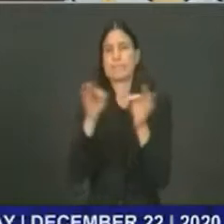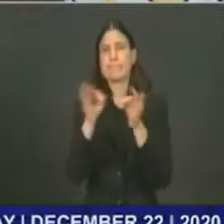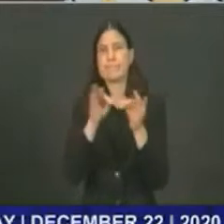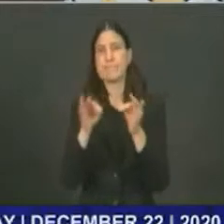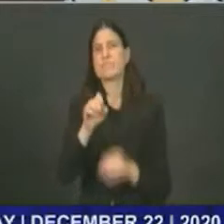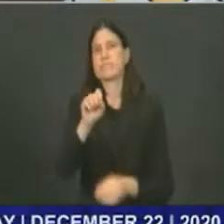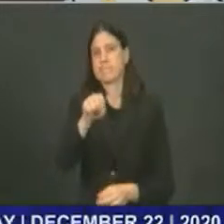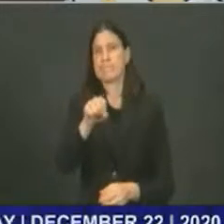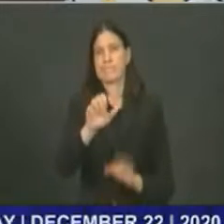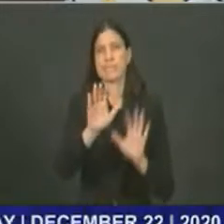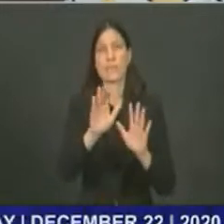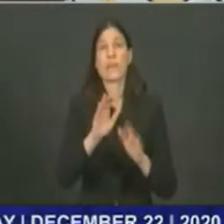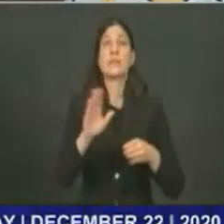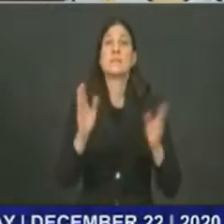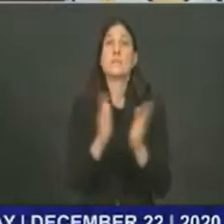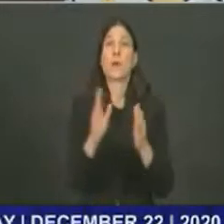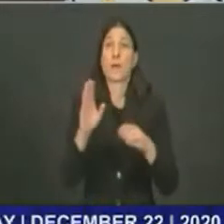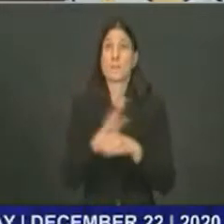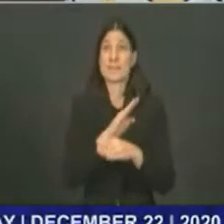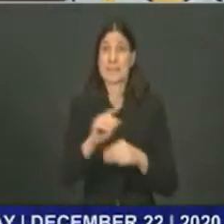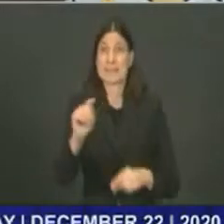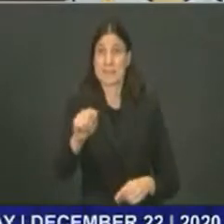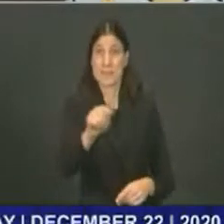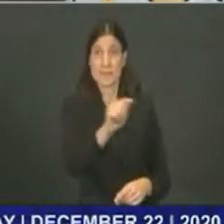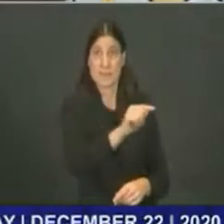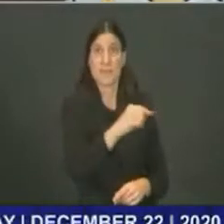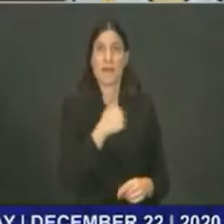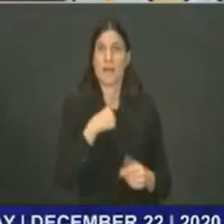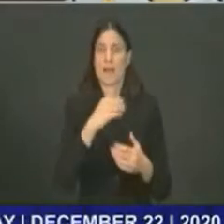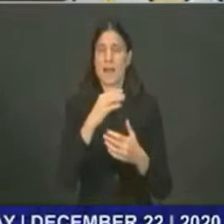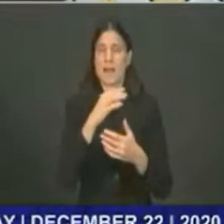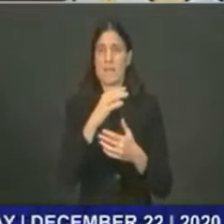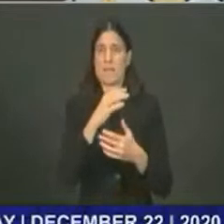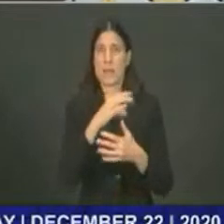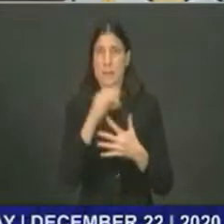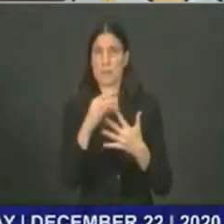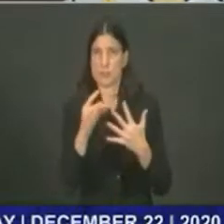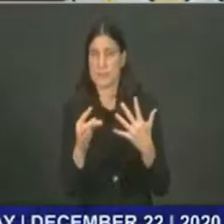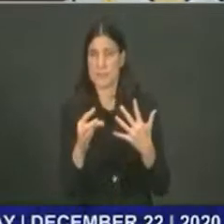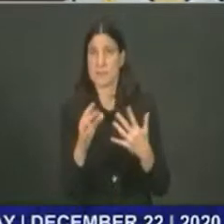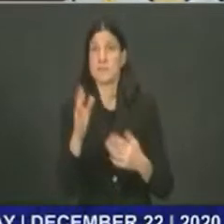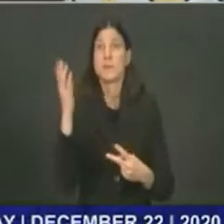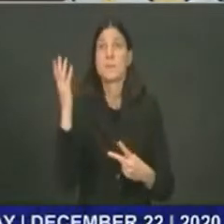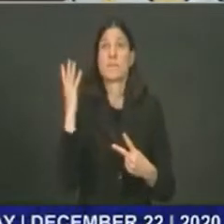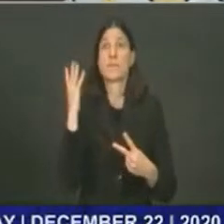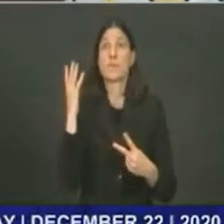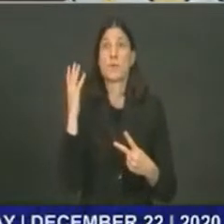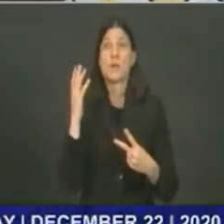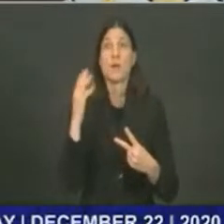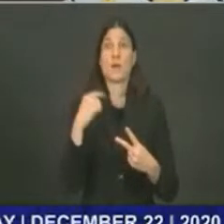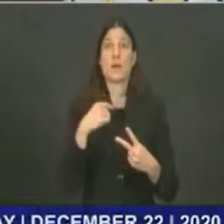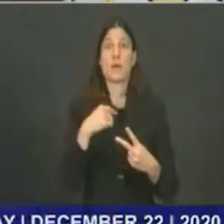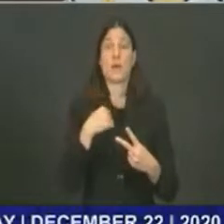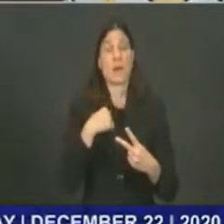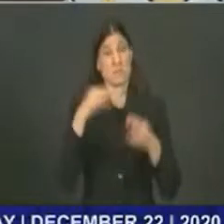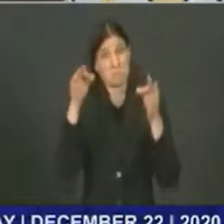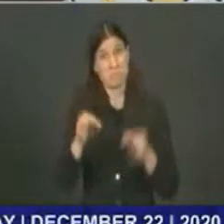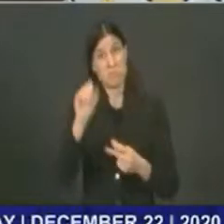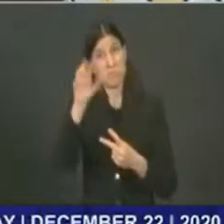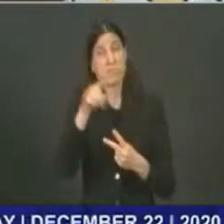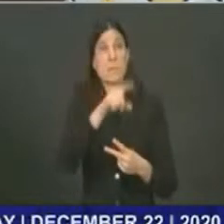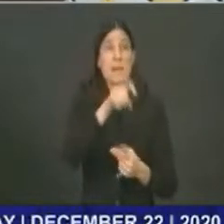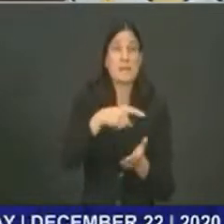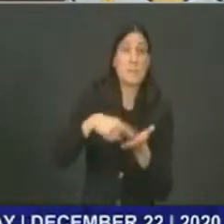too soon to say what options are available going forward. But on the question of